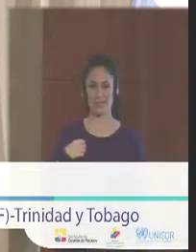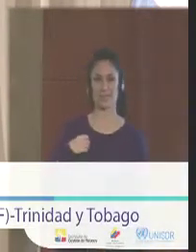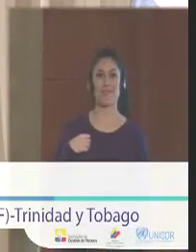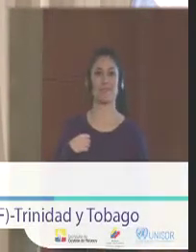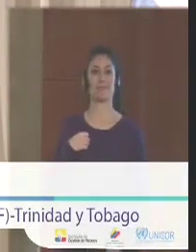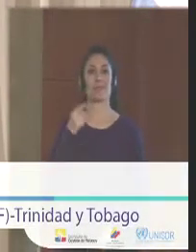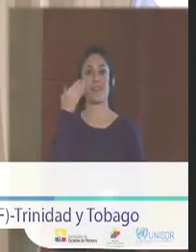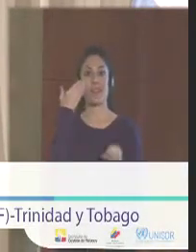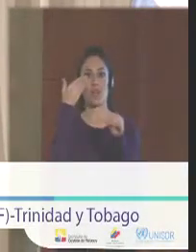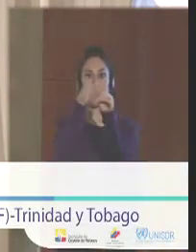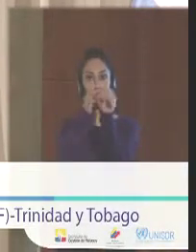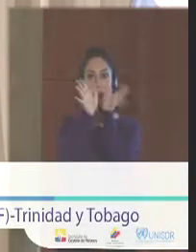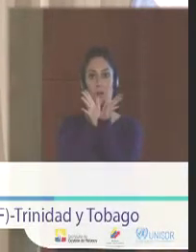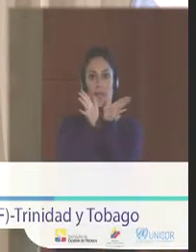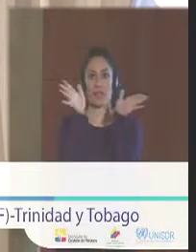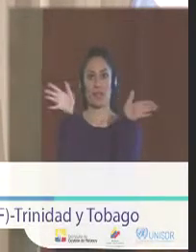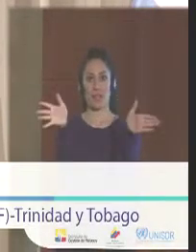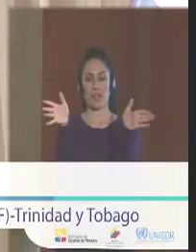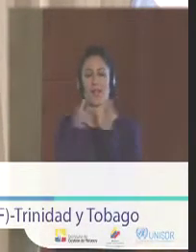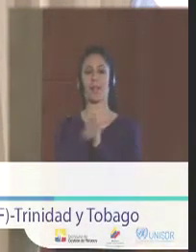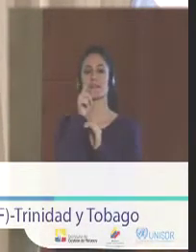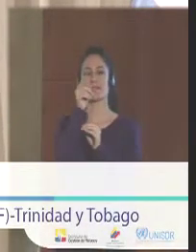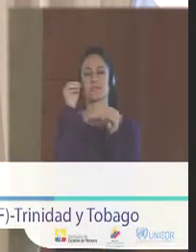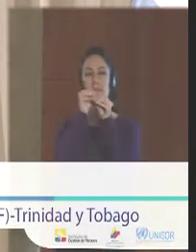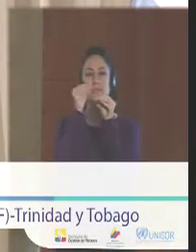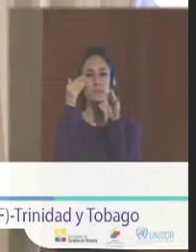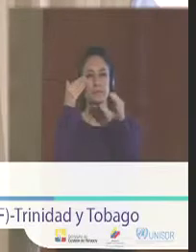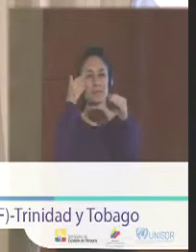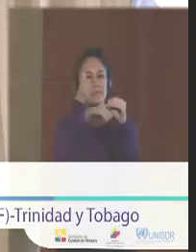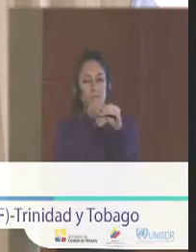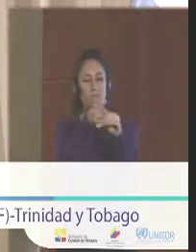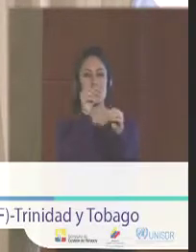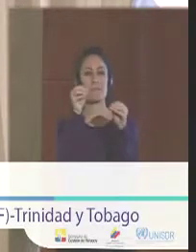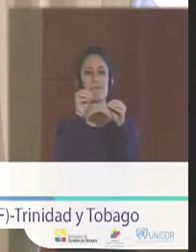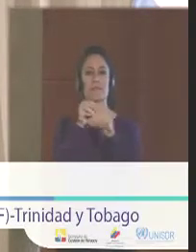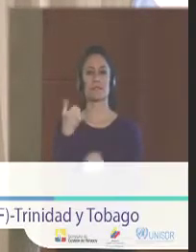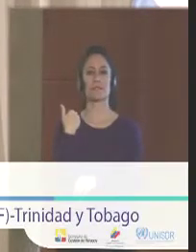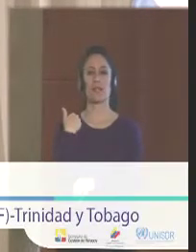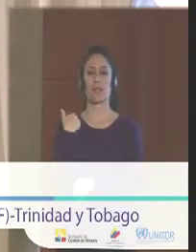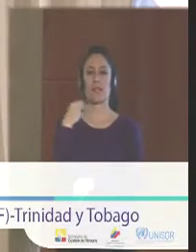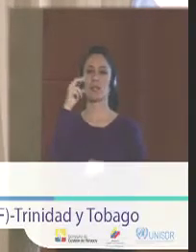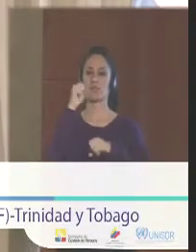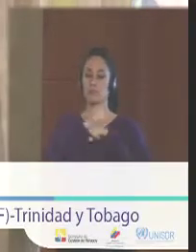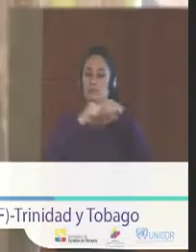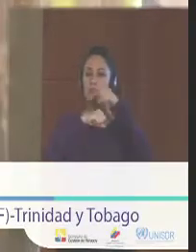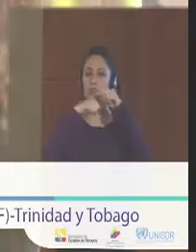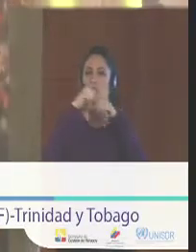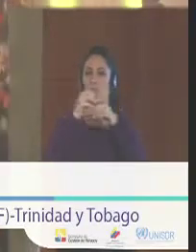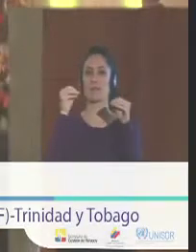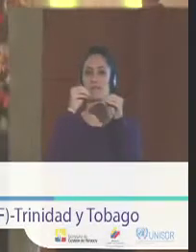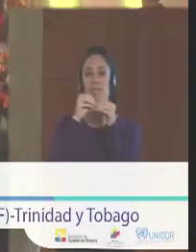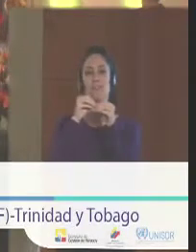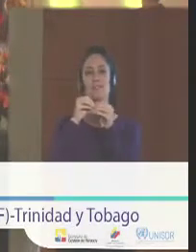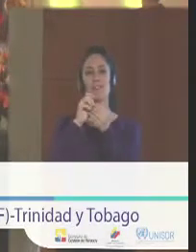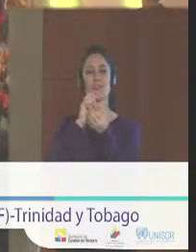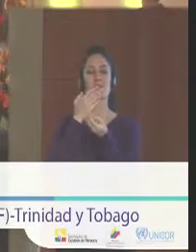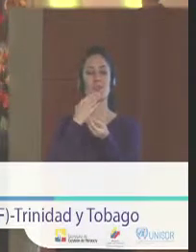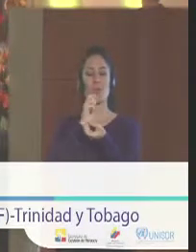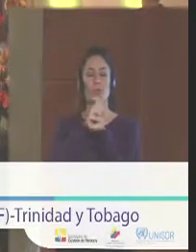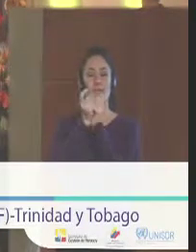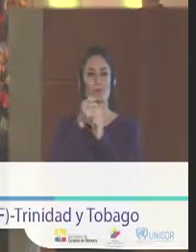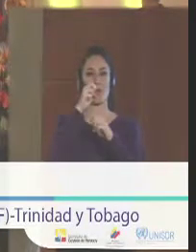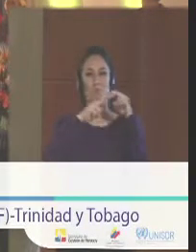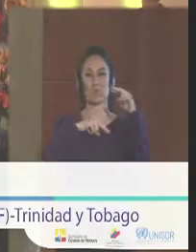focusing on conserving and building resilience of human and natural systems to adapt to the